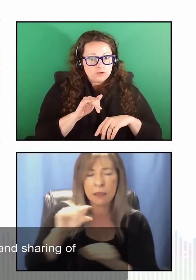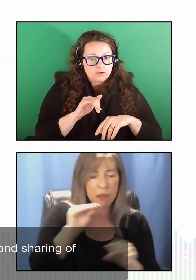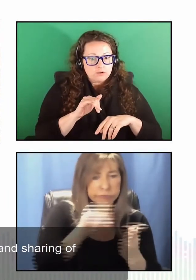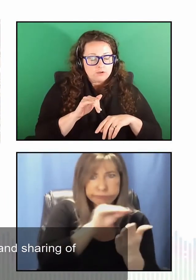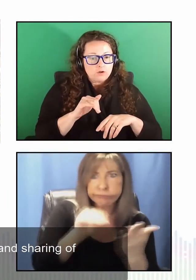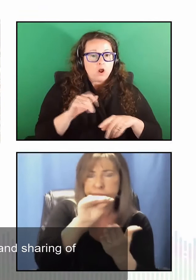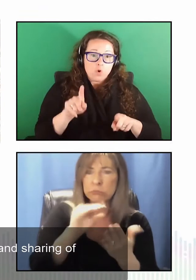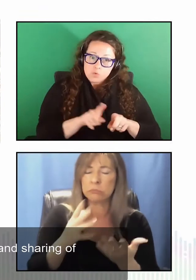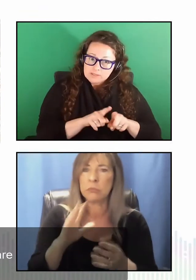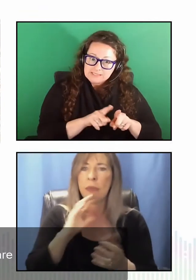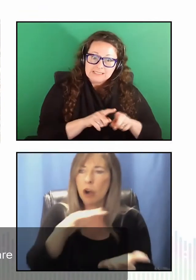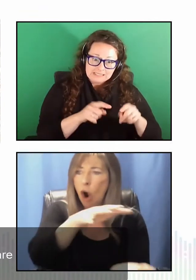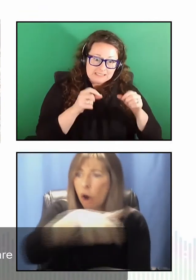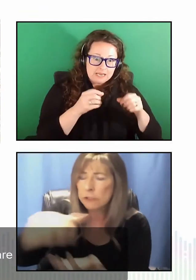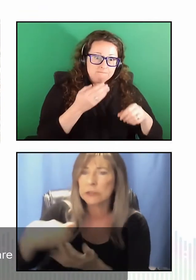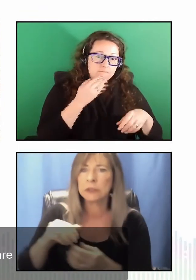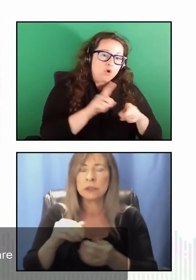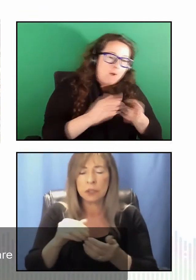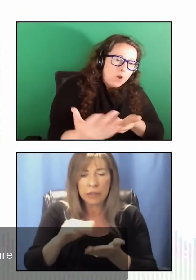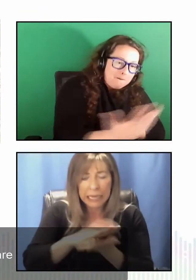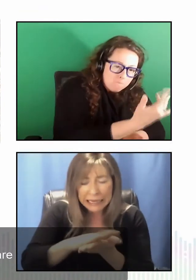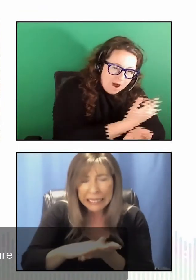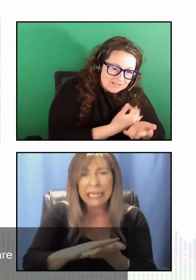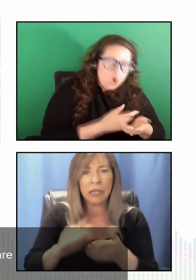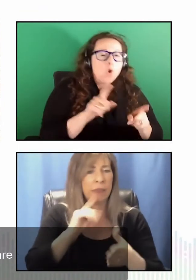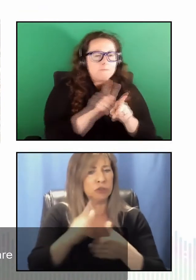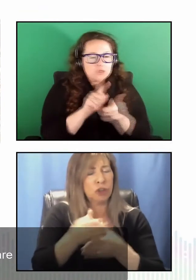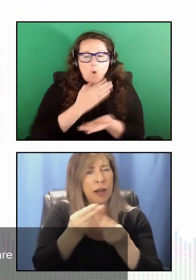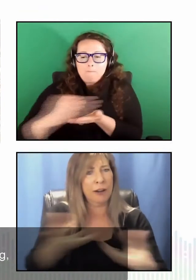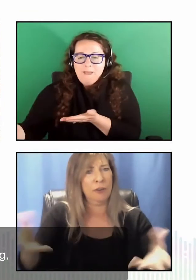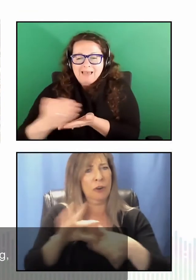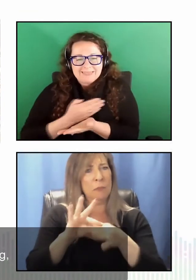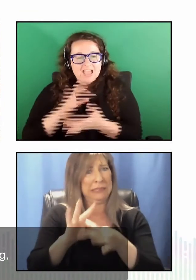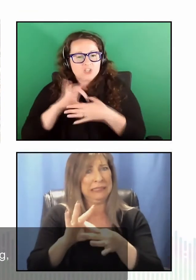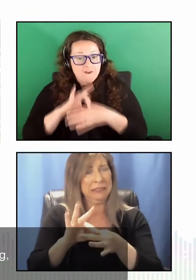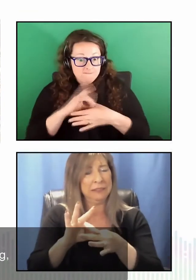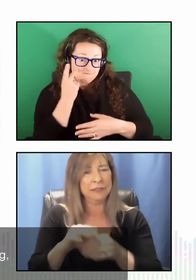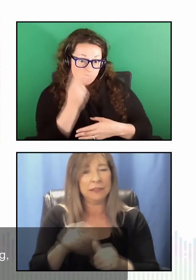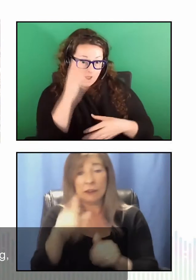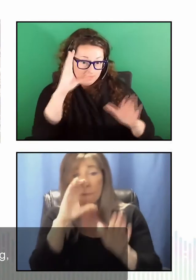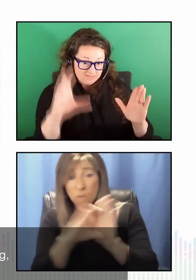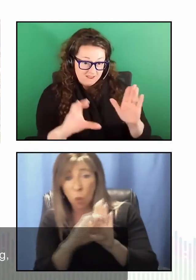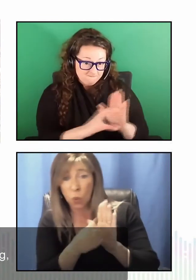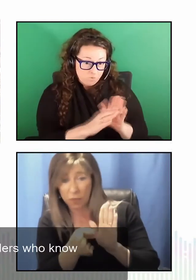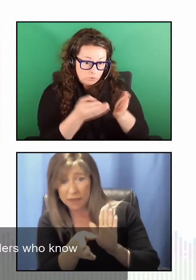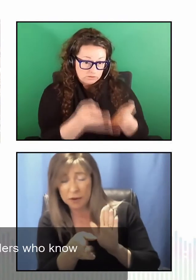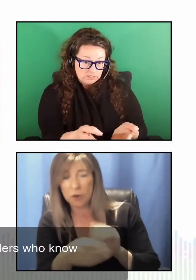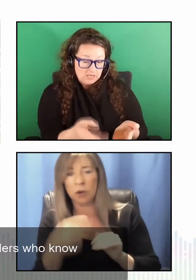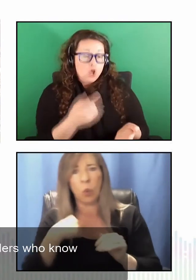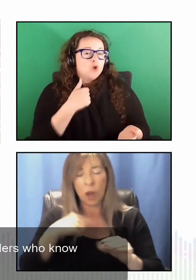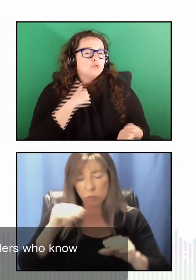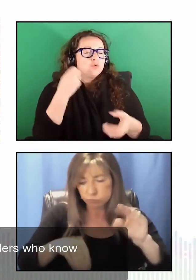processing and sharing of the meat. You see the photos that are there where we did the mapping, and that